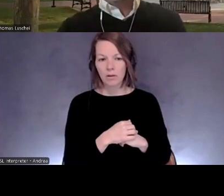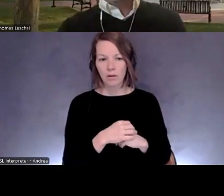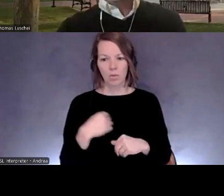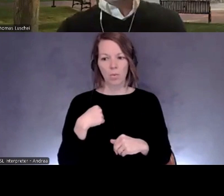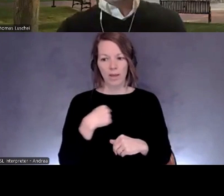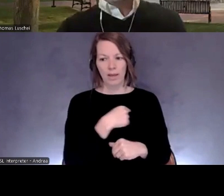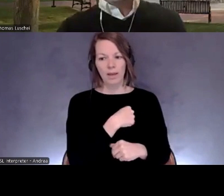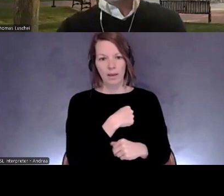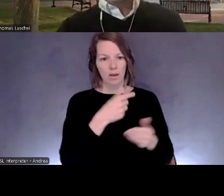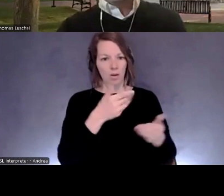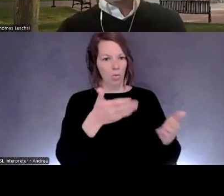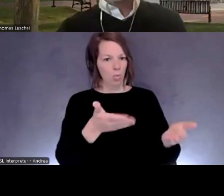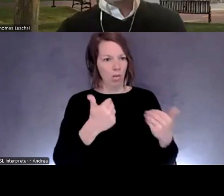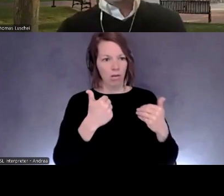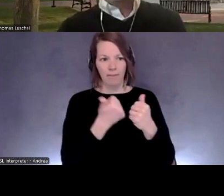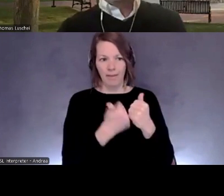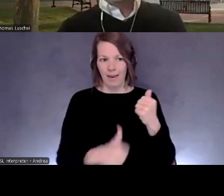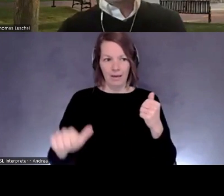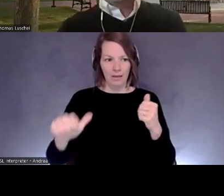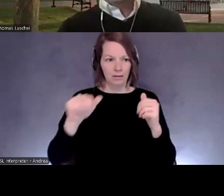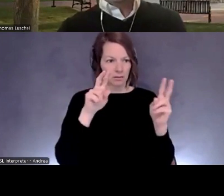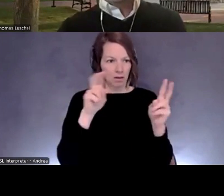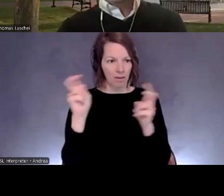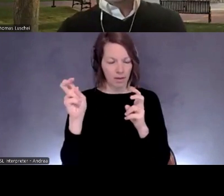we welcome any topic. So